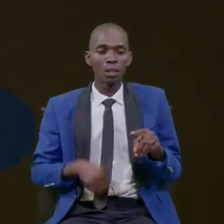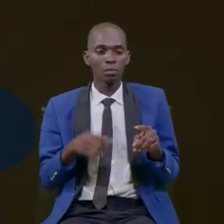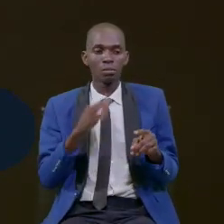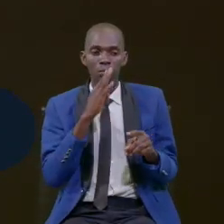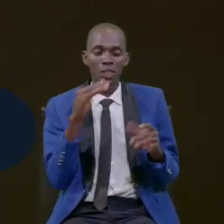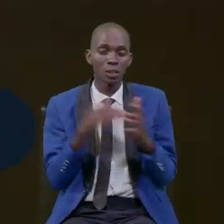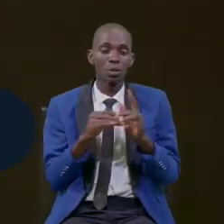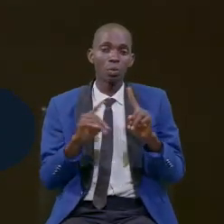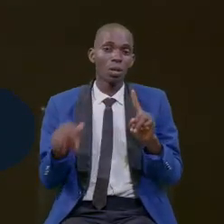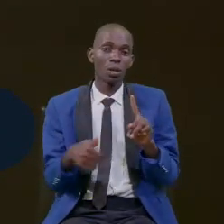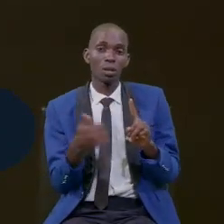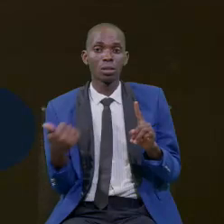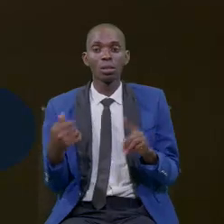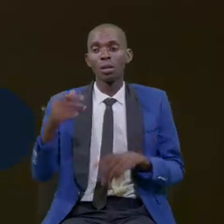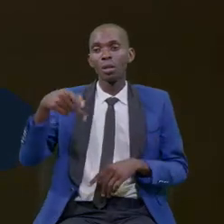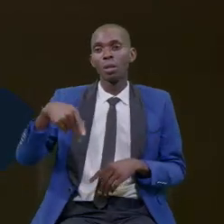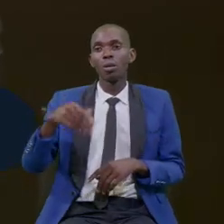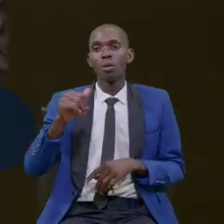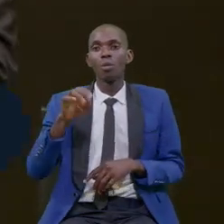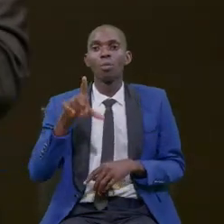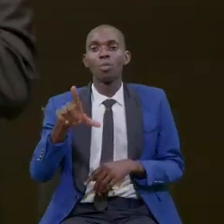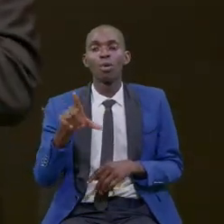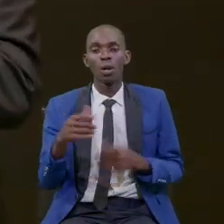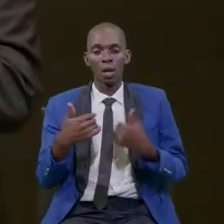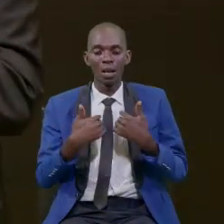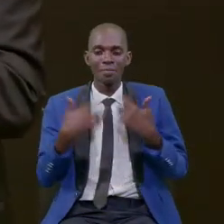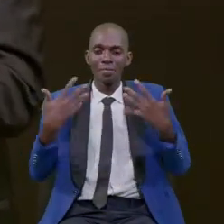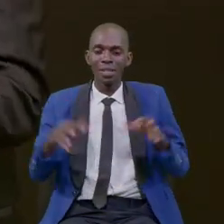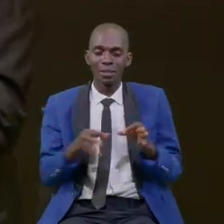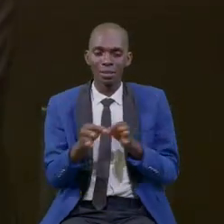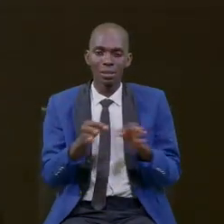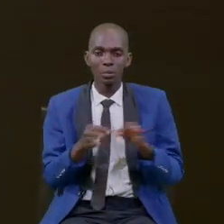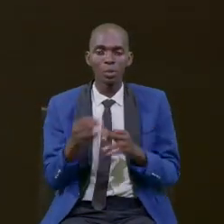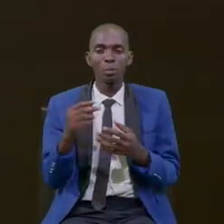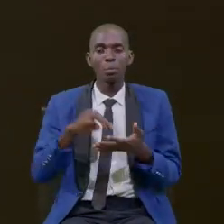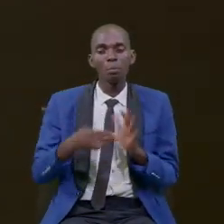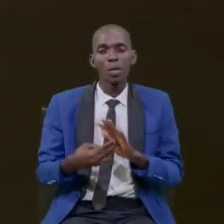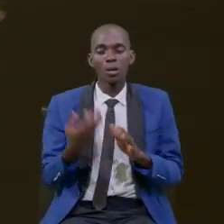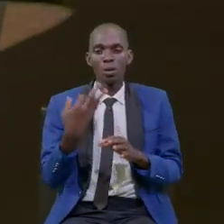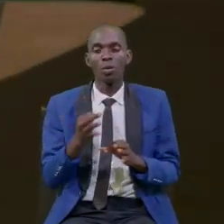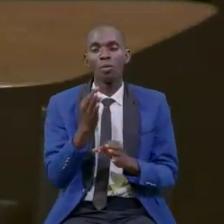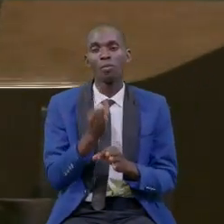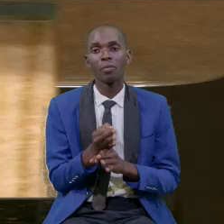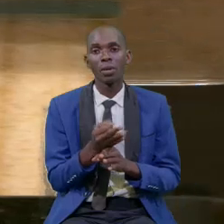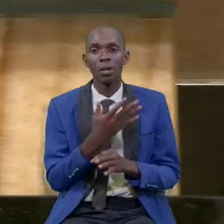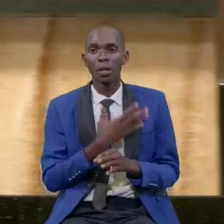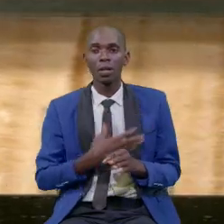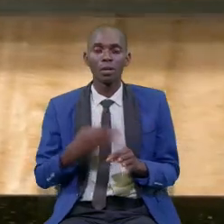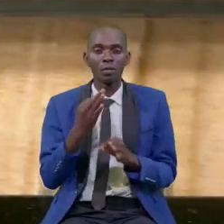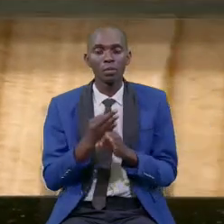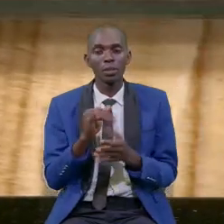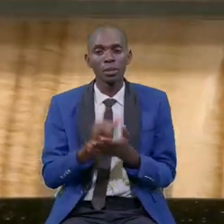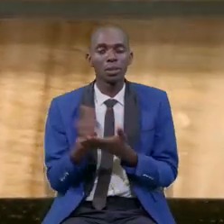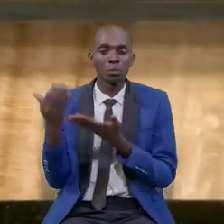another. Paul the Apostle had emphasized faith and grace for us to have